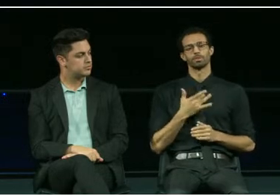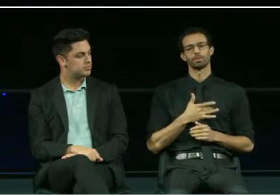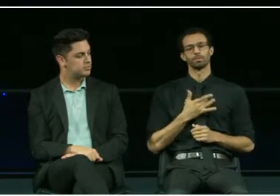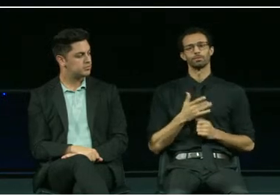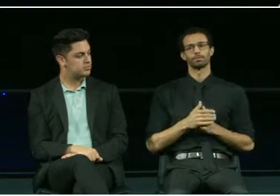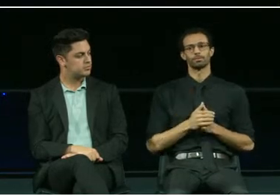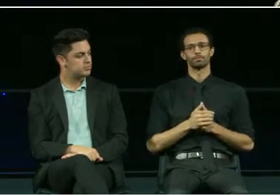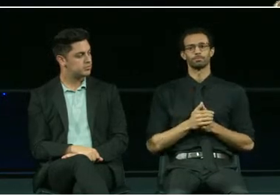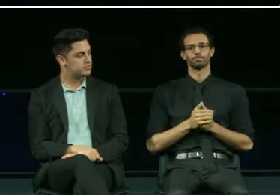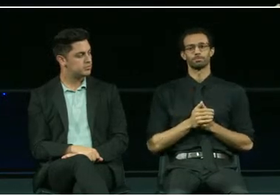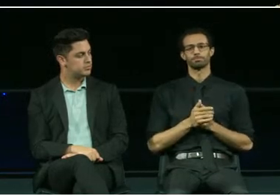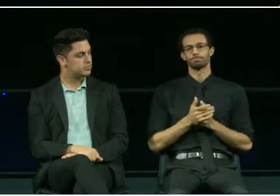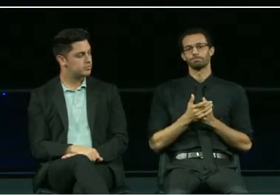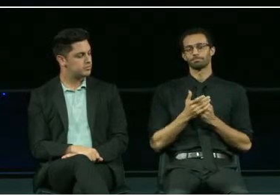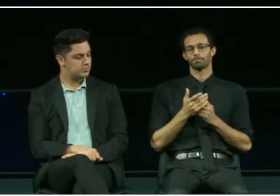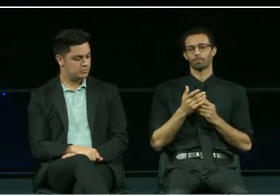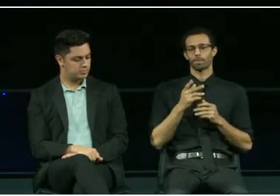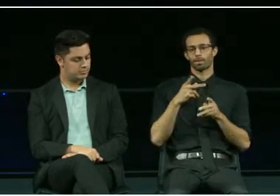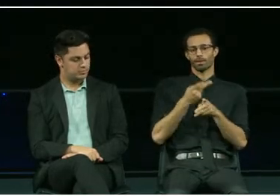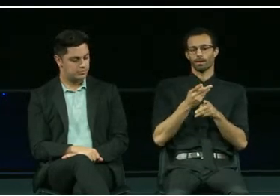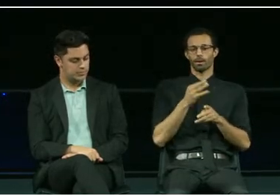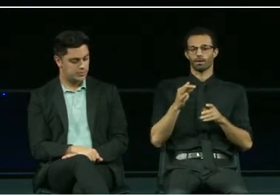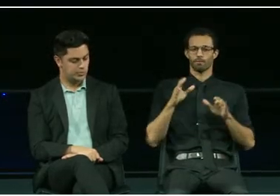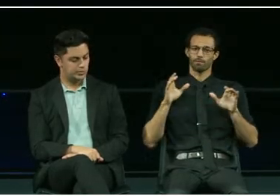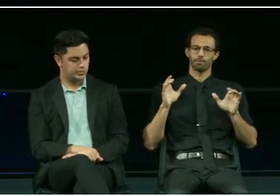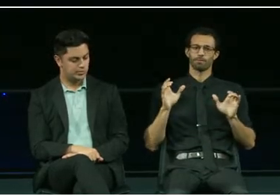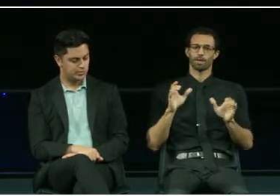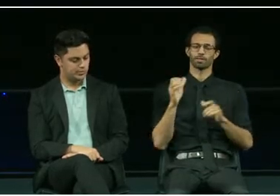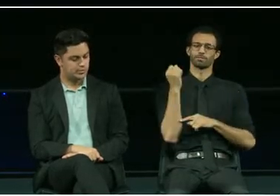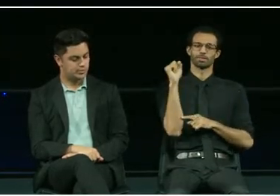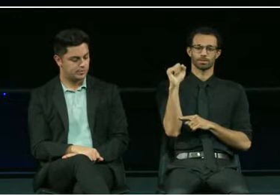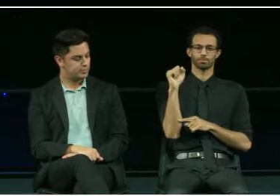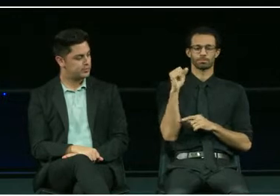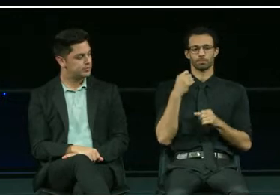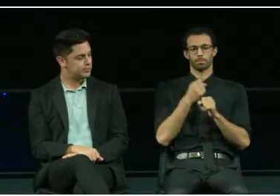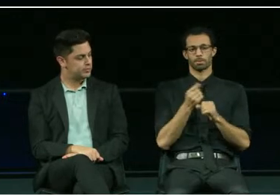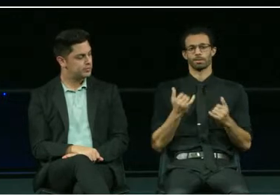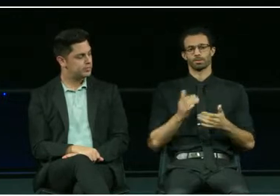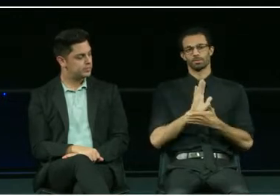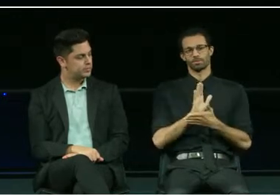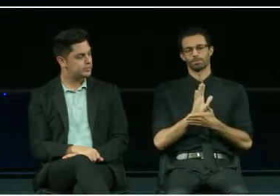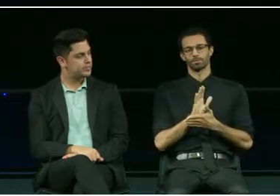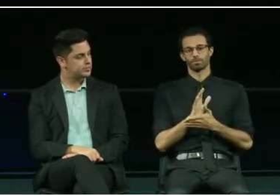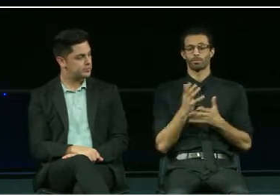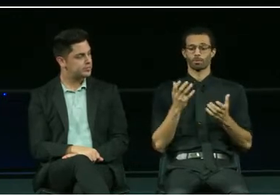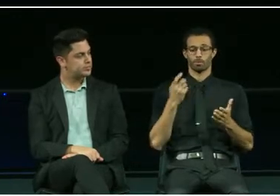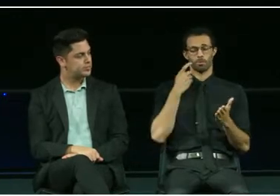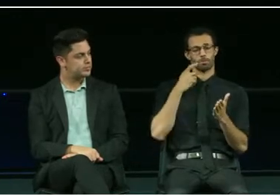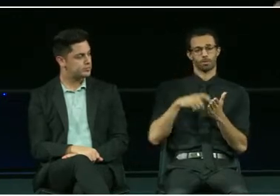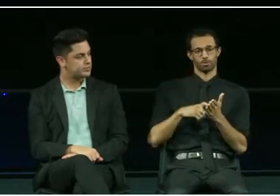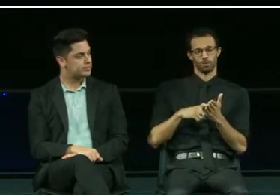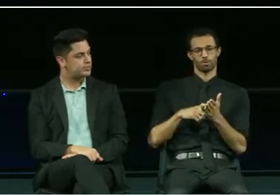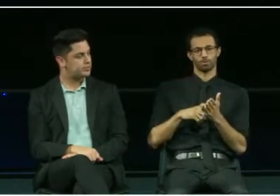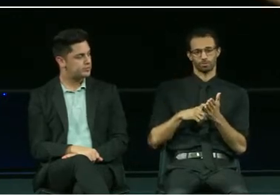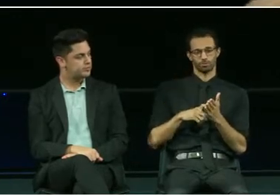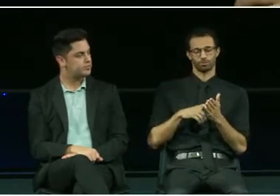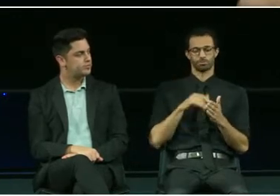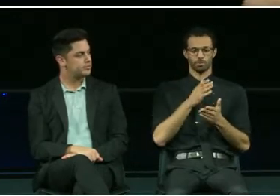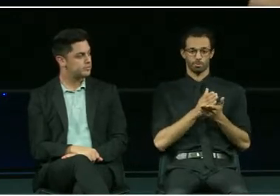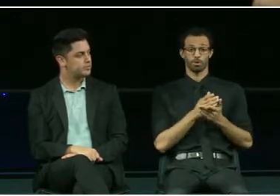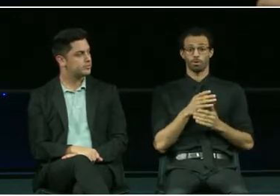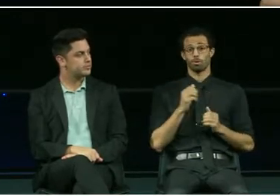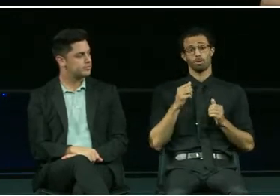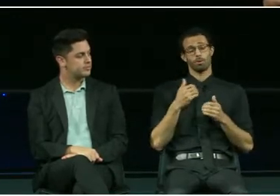like it was a form of almost activism for us to make this film. So, you know, I just want to acknowledge that. We had an all-female